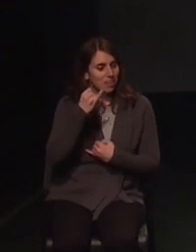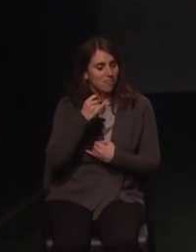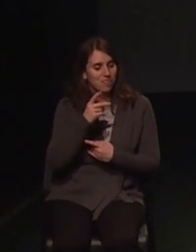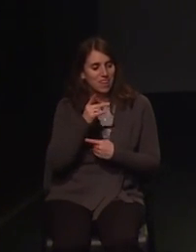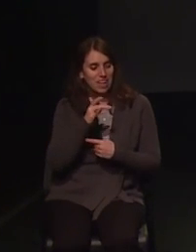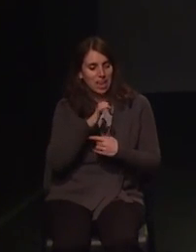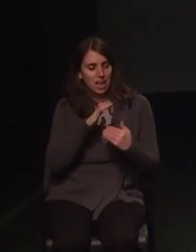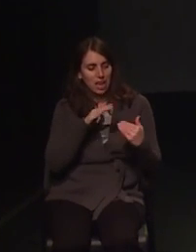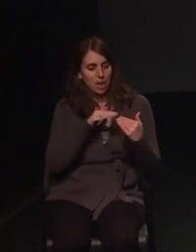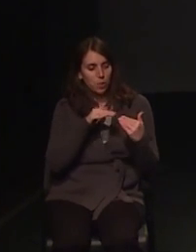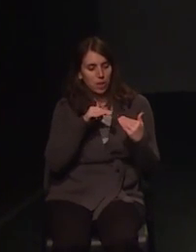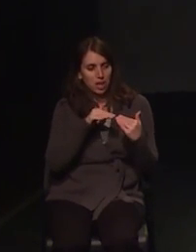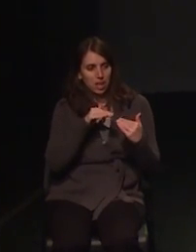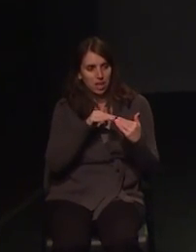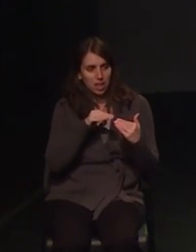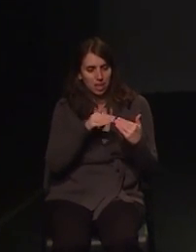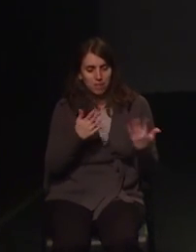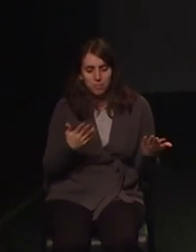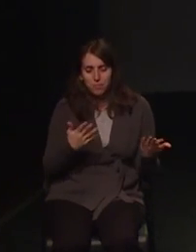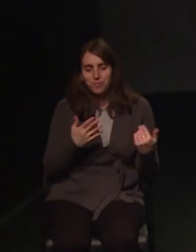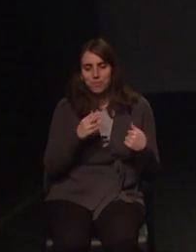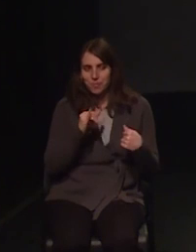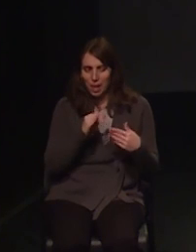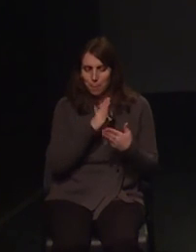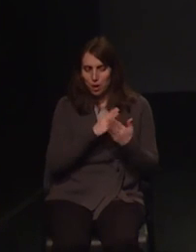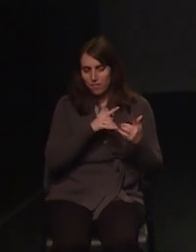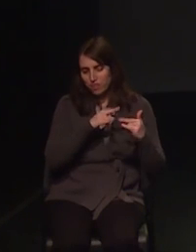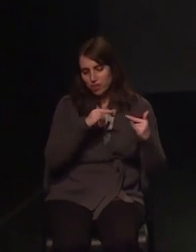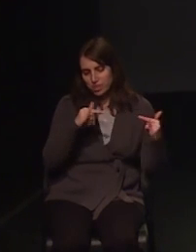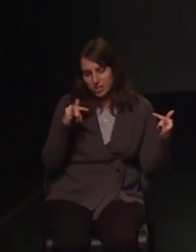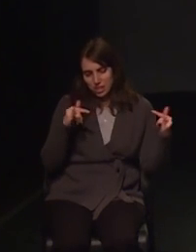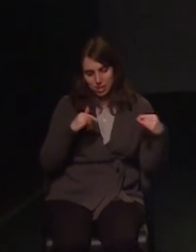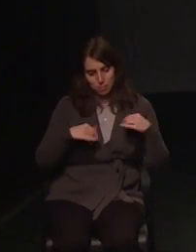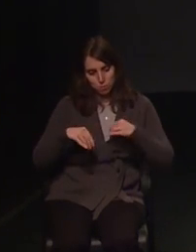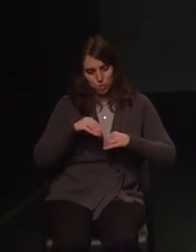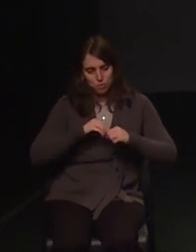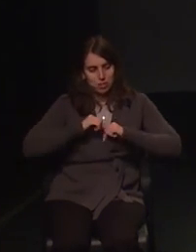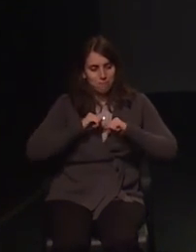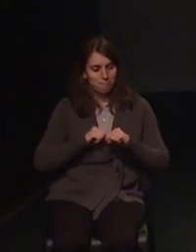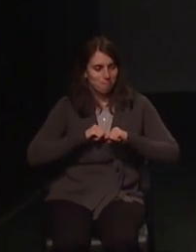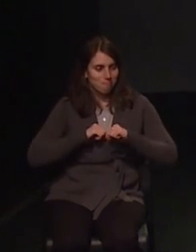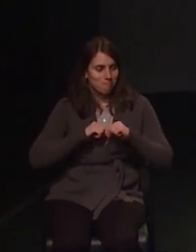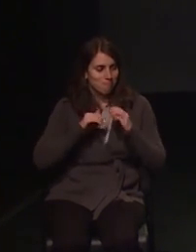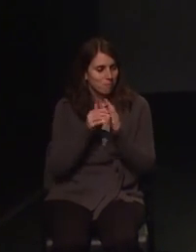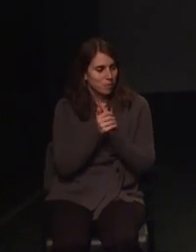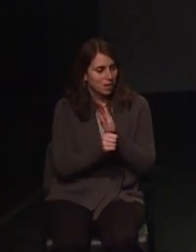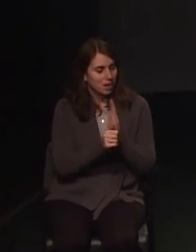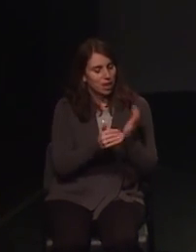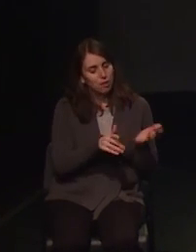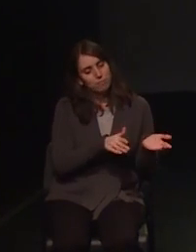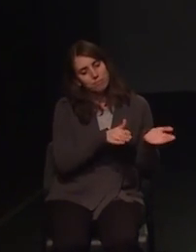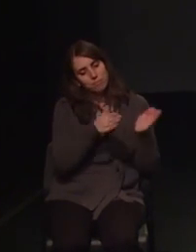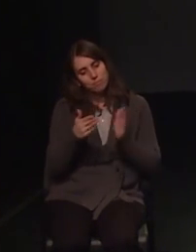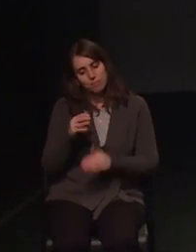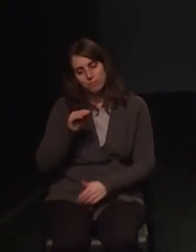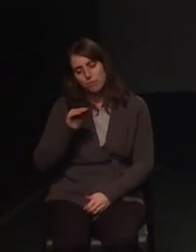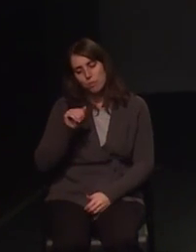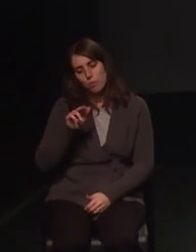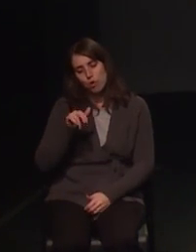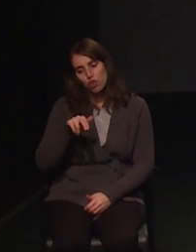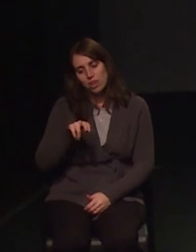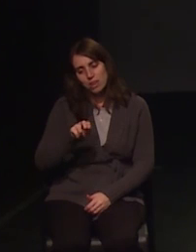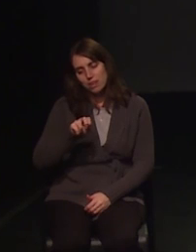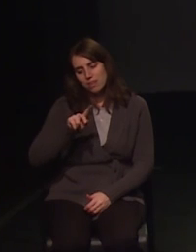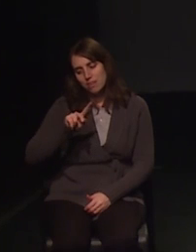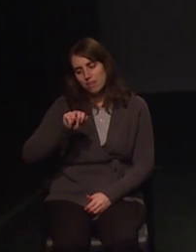of diversity. I love that. Now I'd like to pass it to Maurine Knighton. Good afternoon, everyone. I